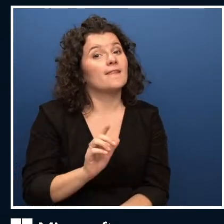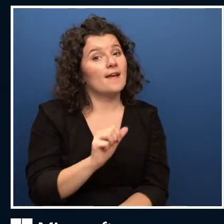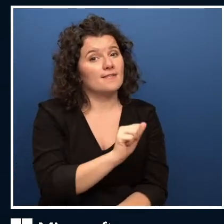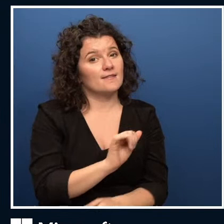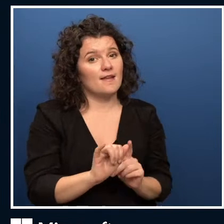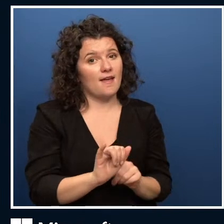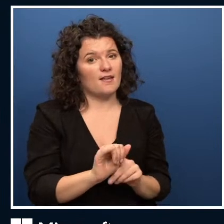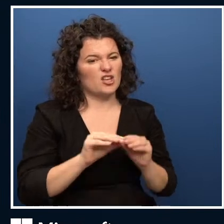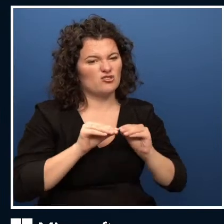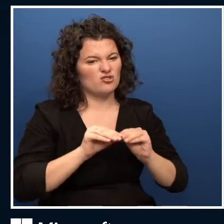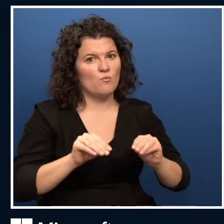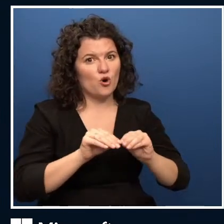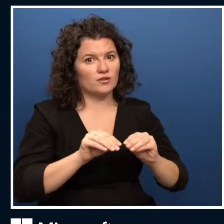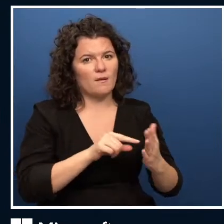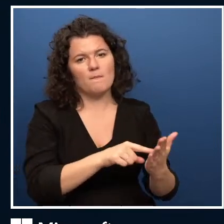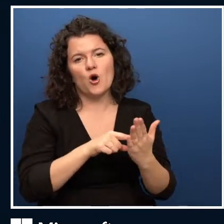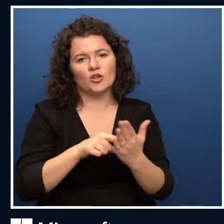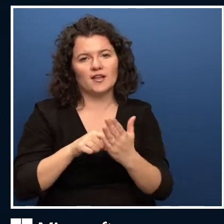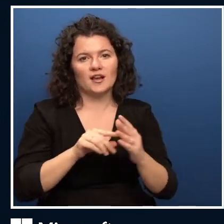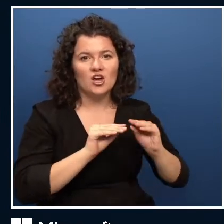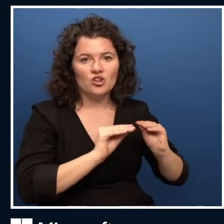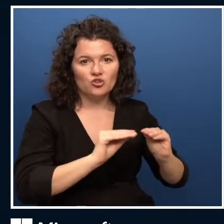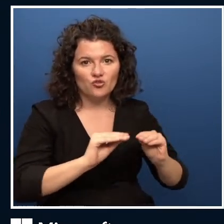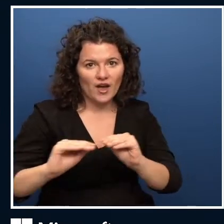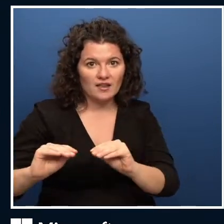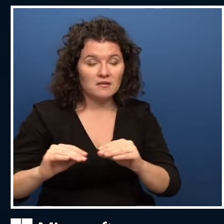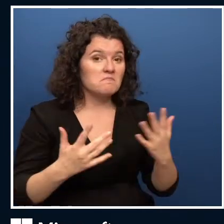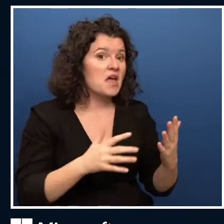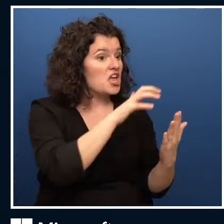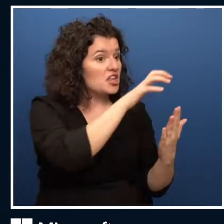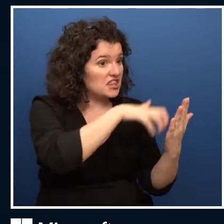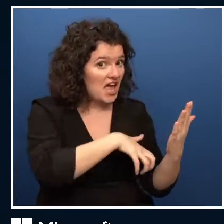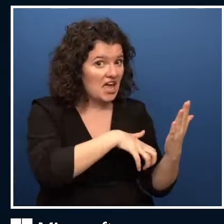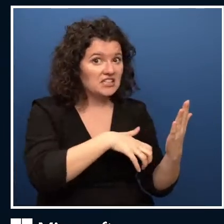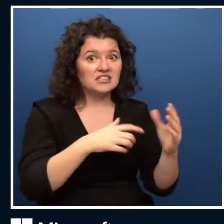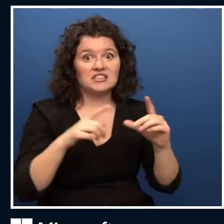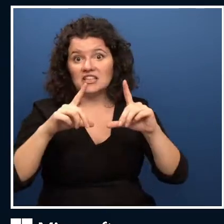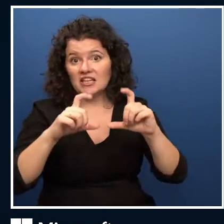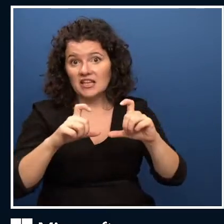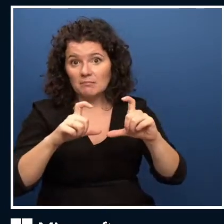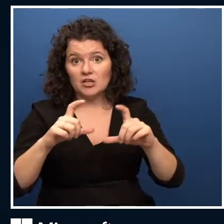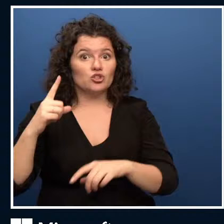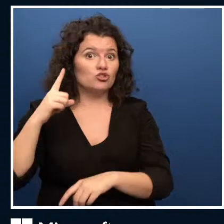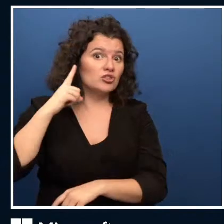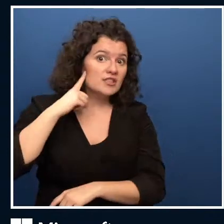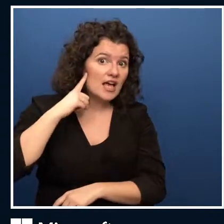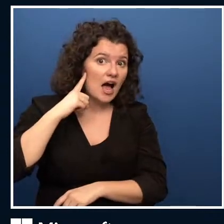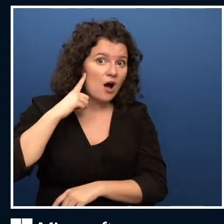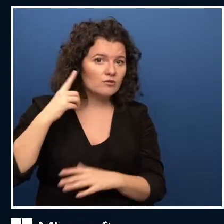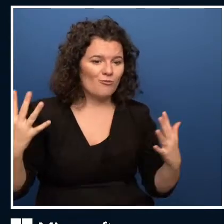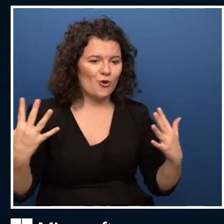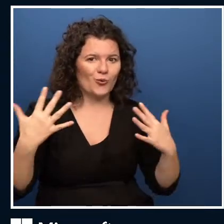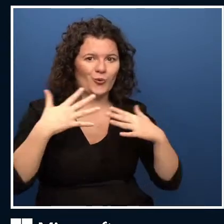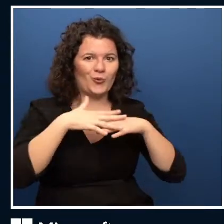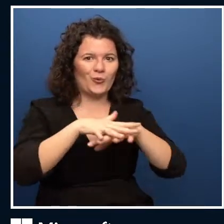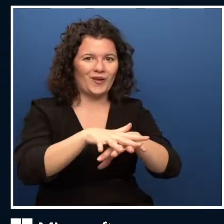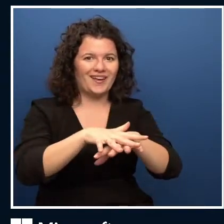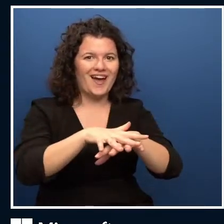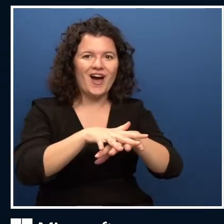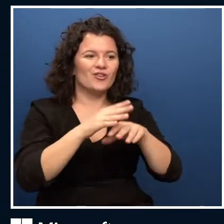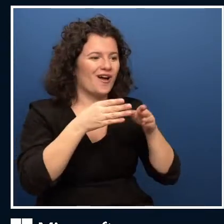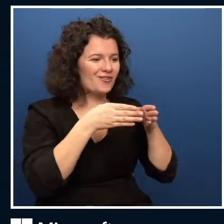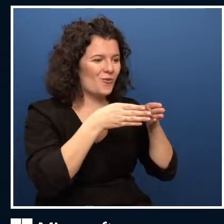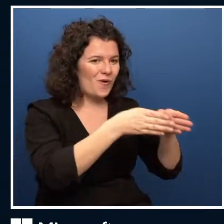together the texts and image and probably sound and so on. So